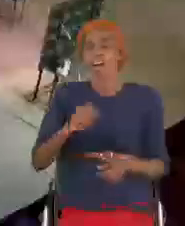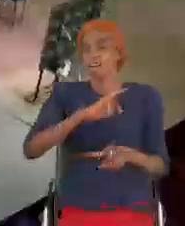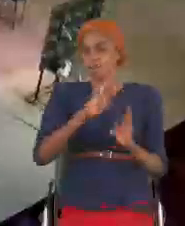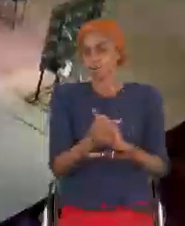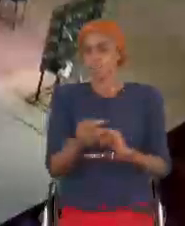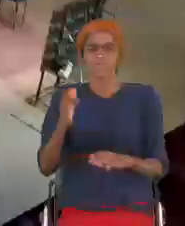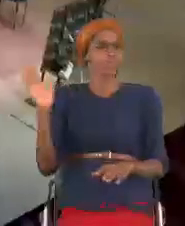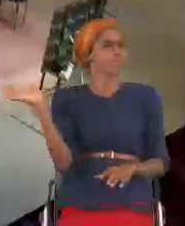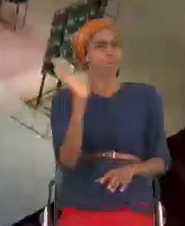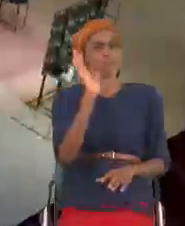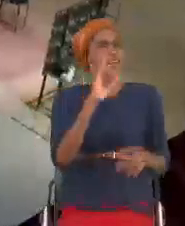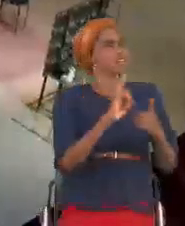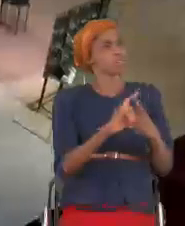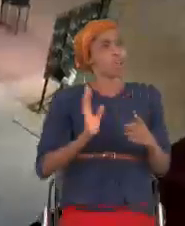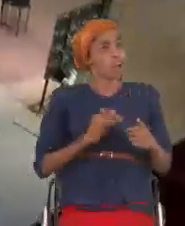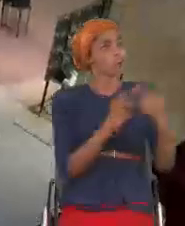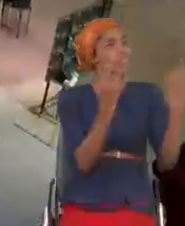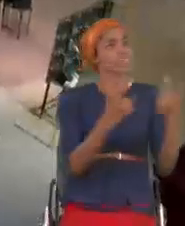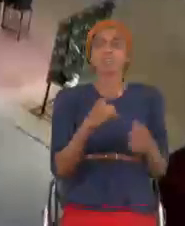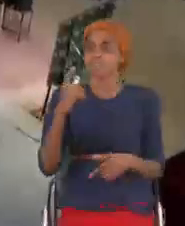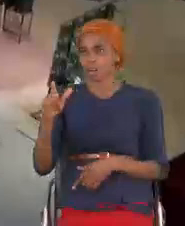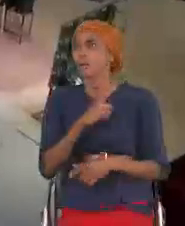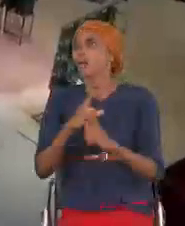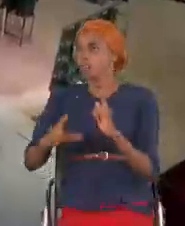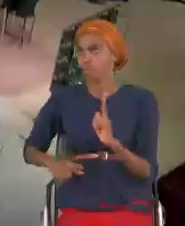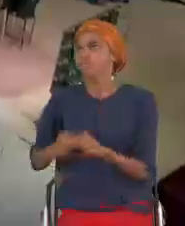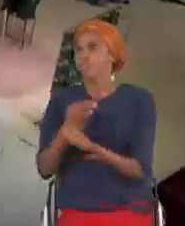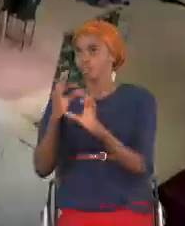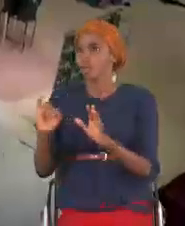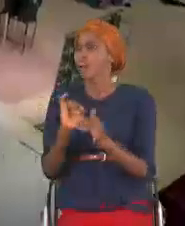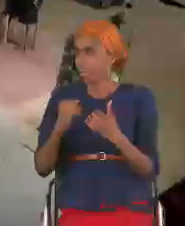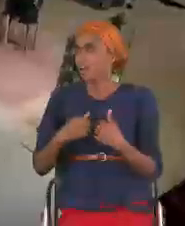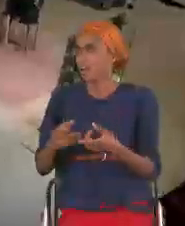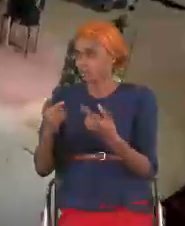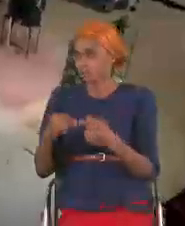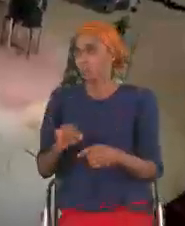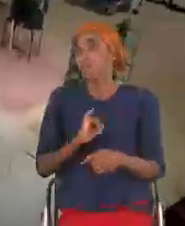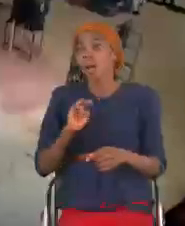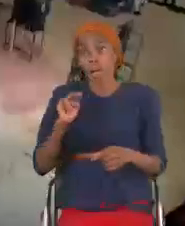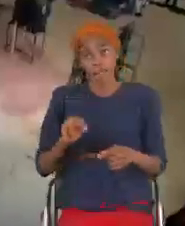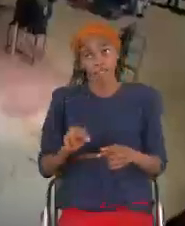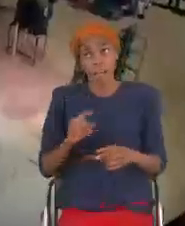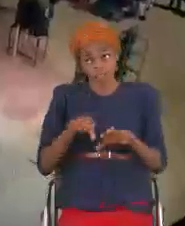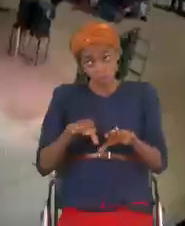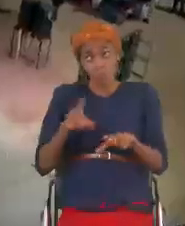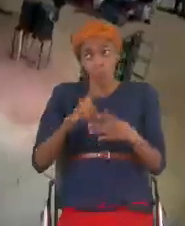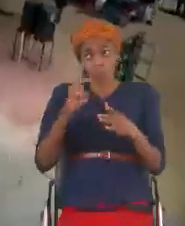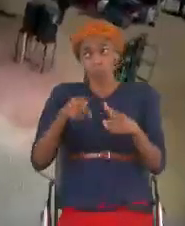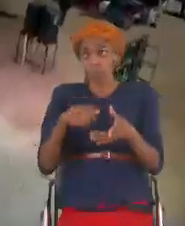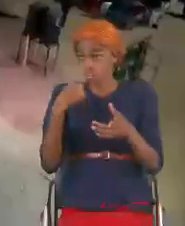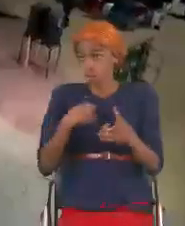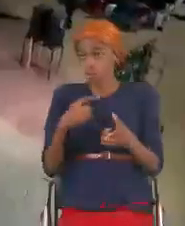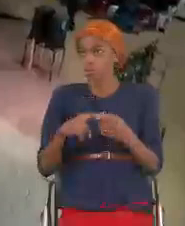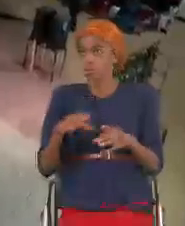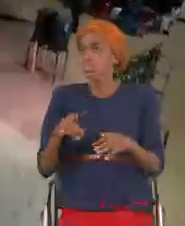say, Lord, Savior, I have come. I did what you told me to do.